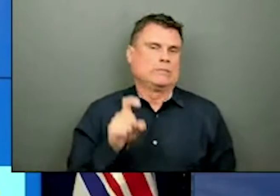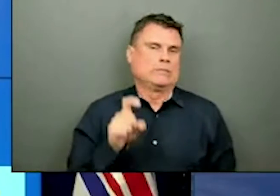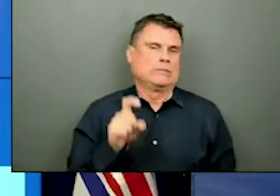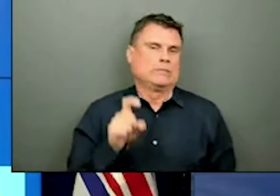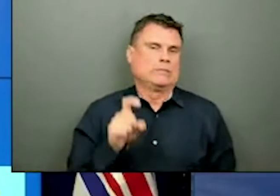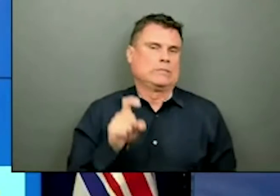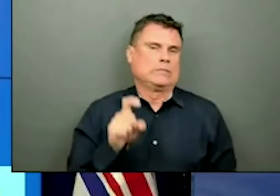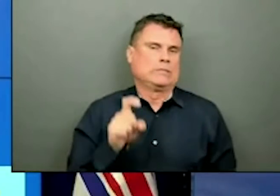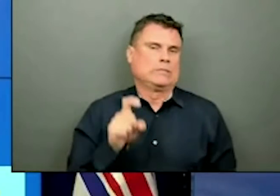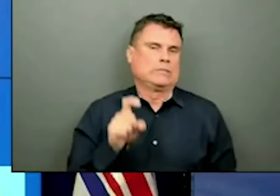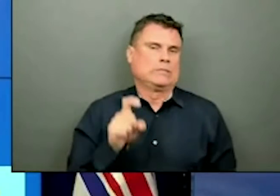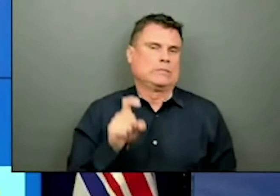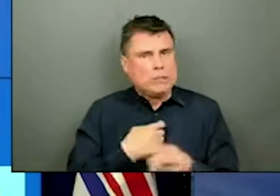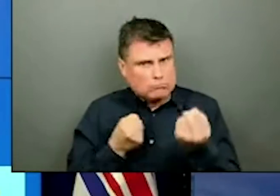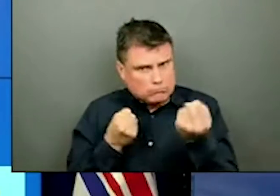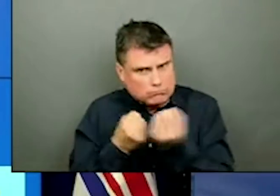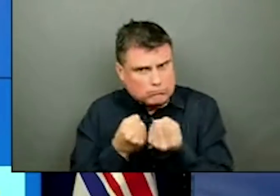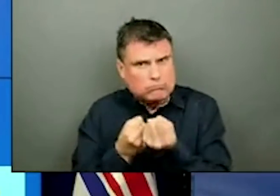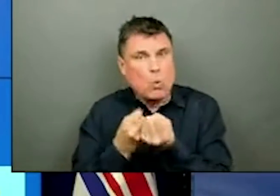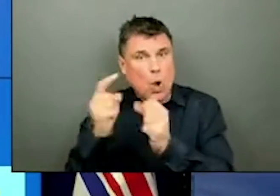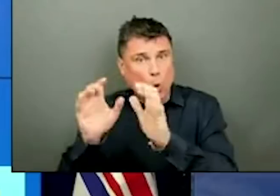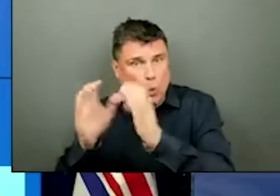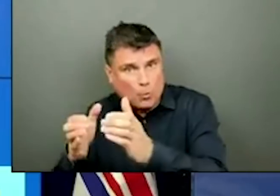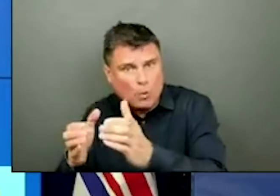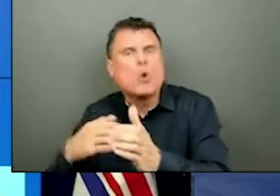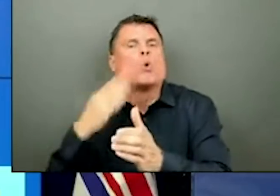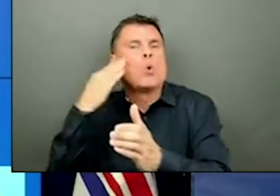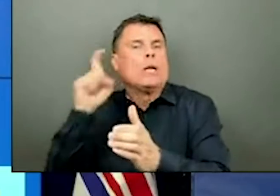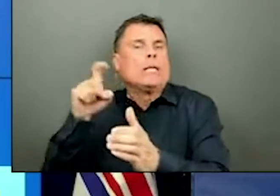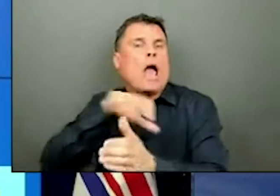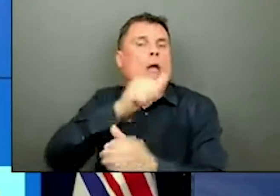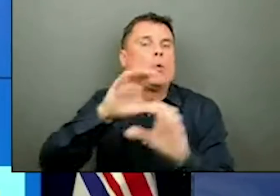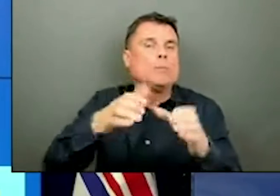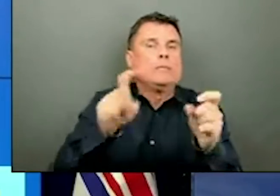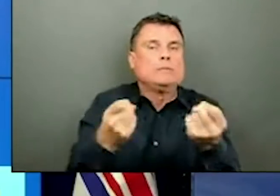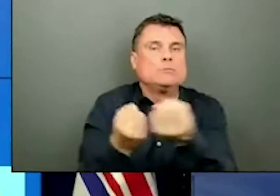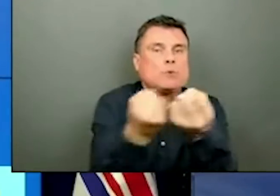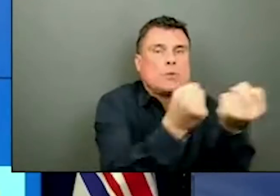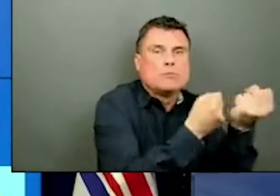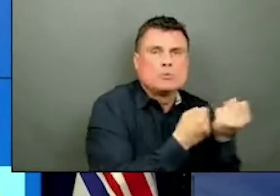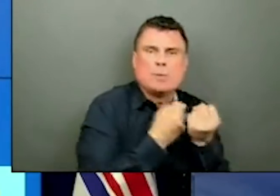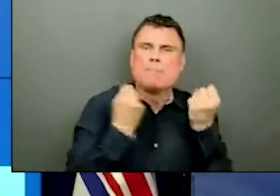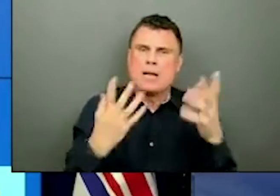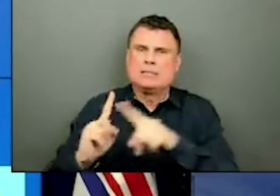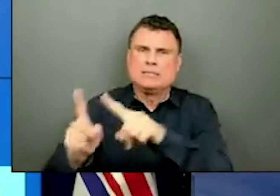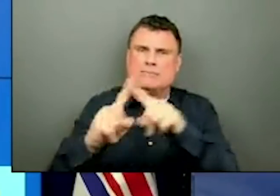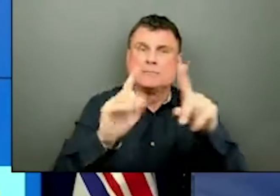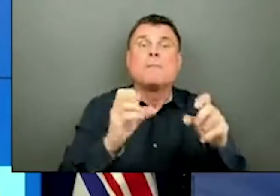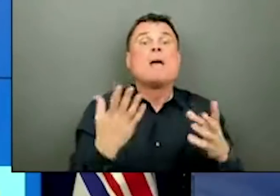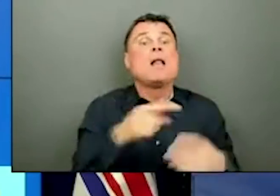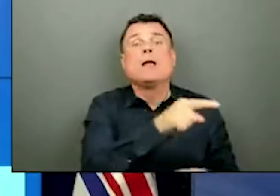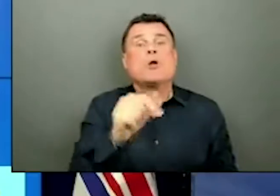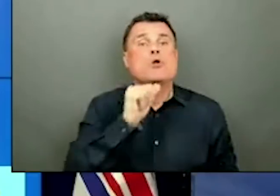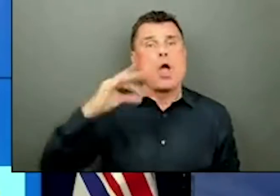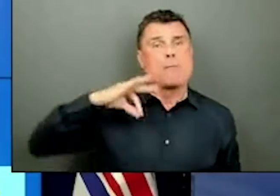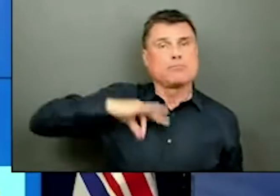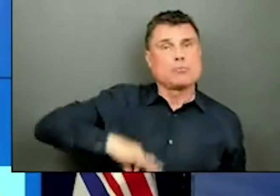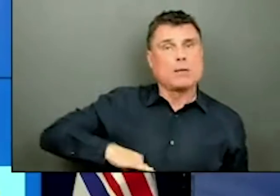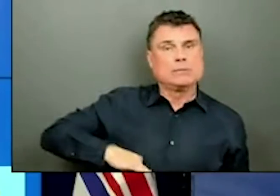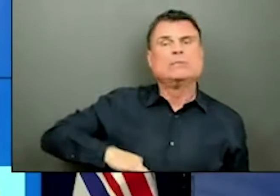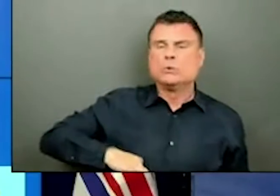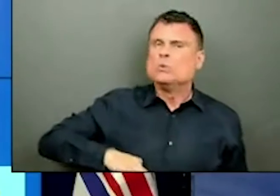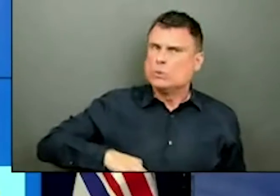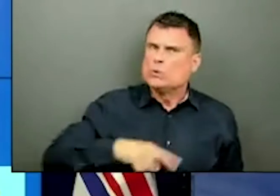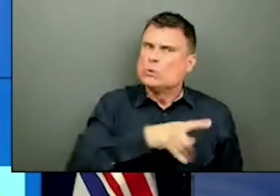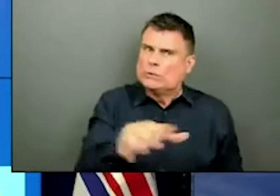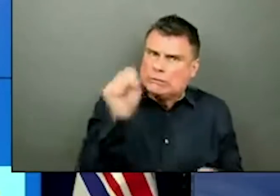understand. And certainly there's a lot of not-for-profits who are doing amazing work that are feeling the pressures. And it's something that